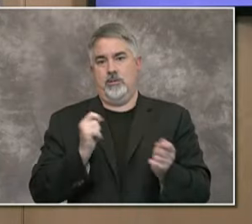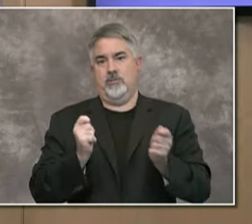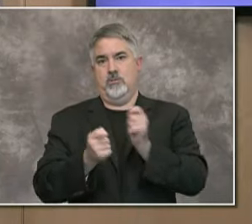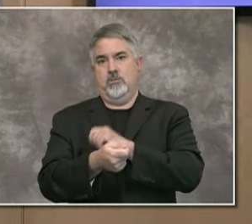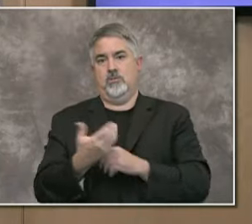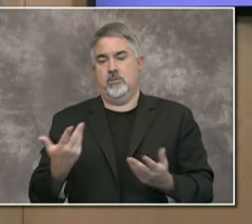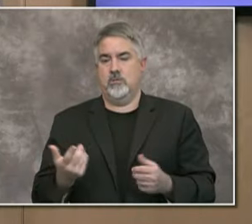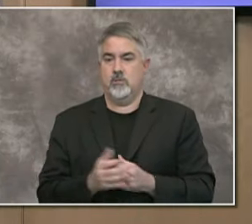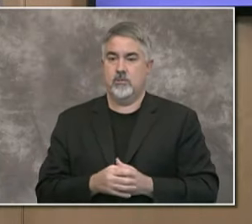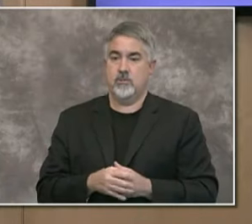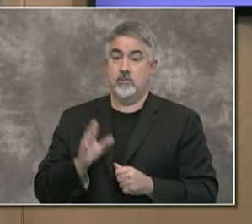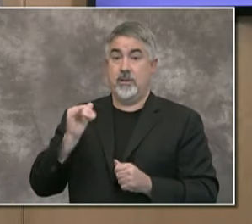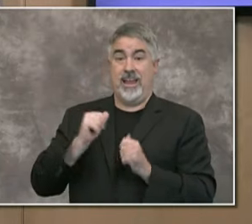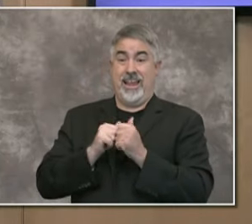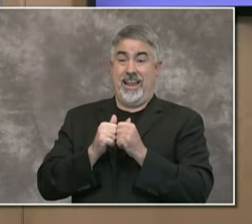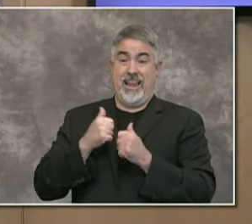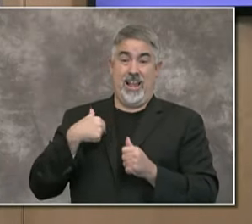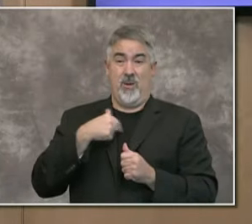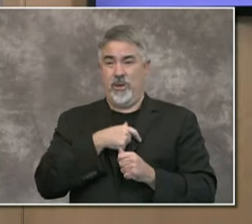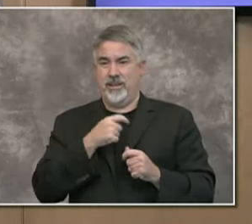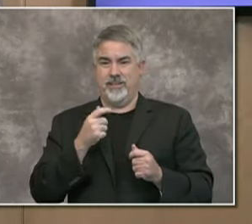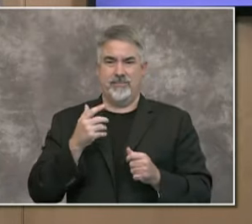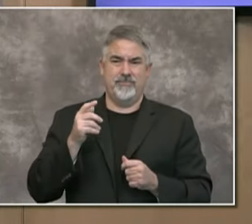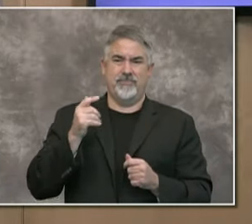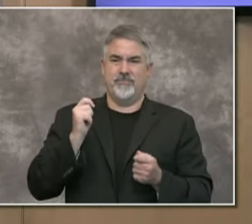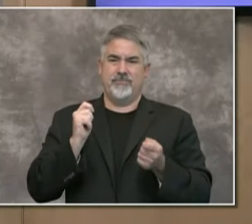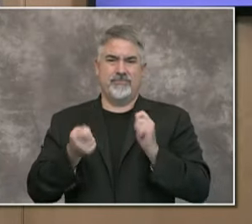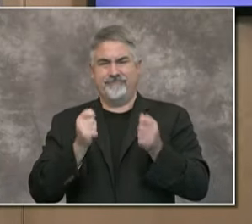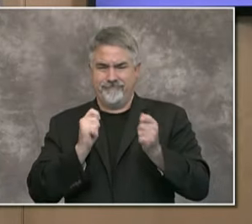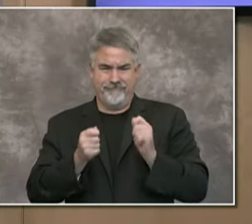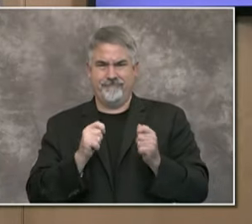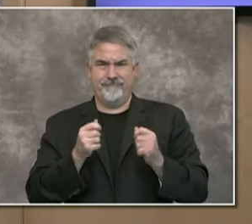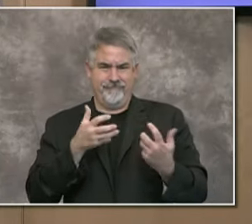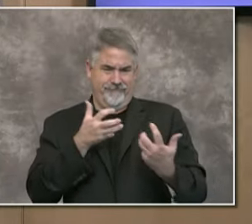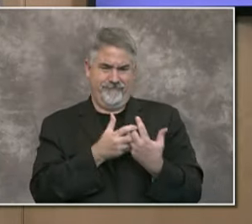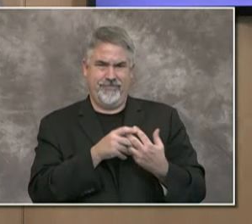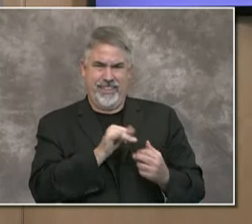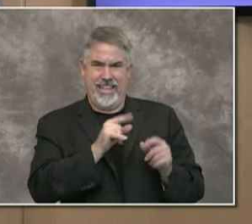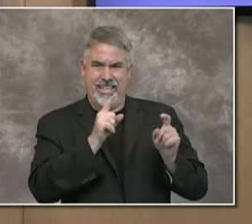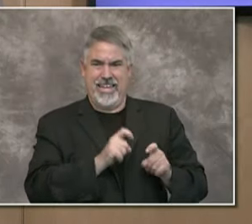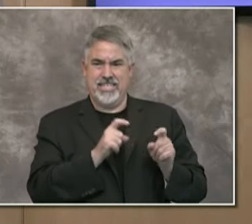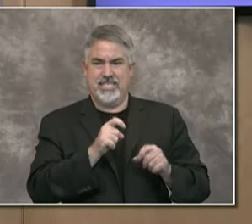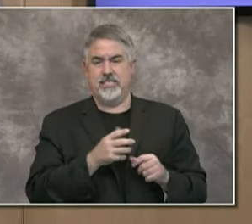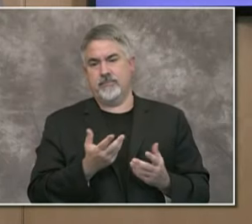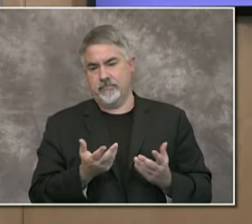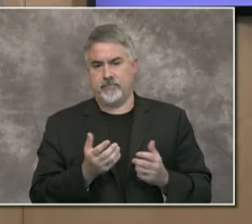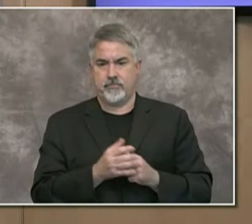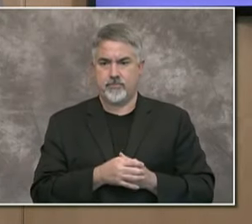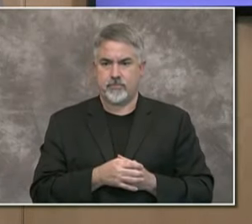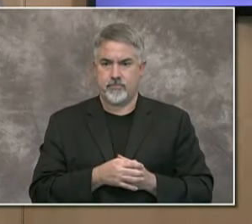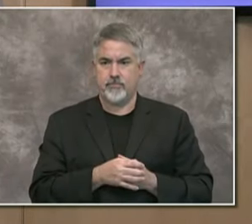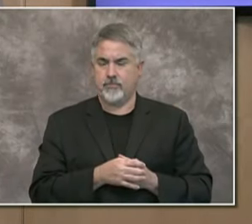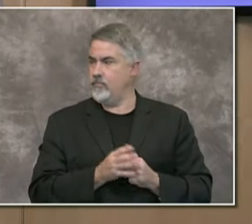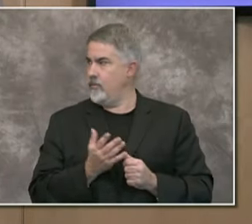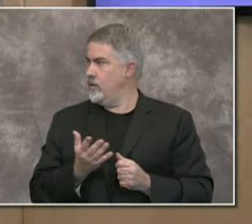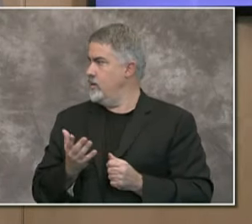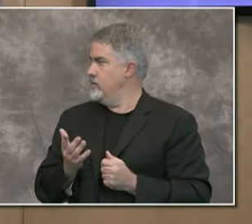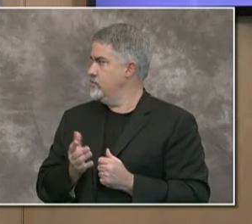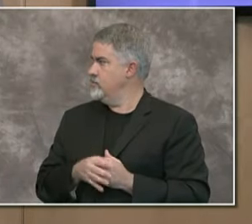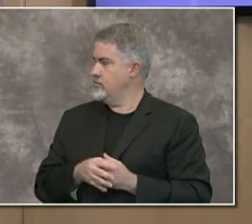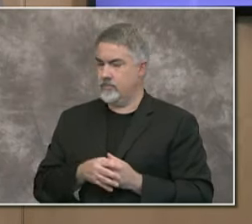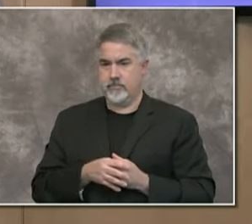the customization. It's not the only, but it's a pivotal key consideration in the customization